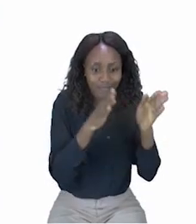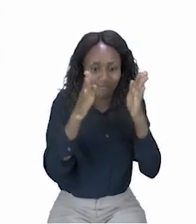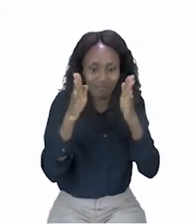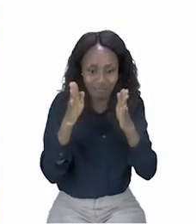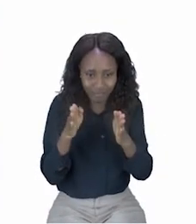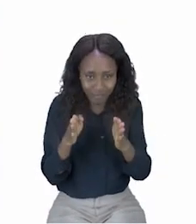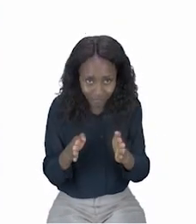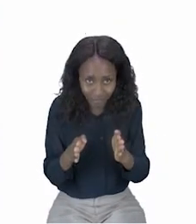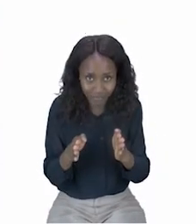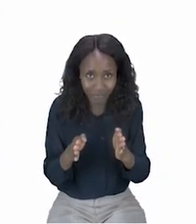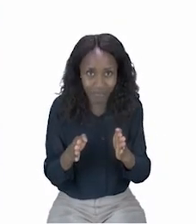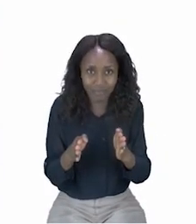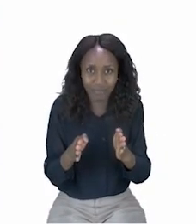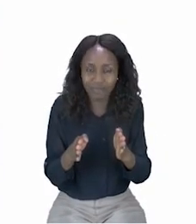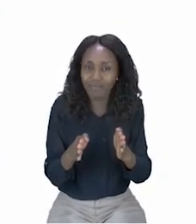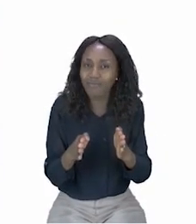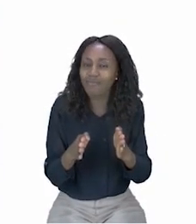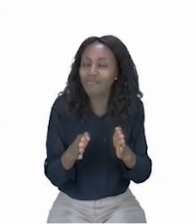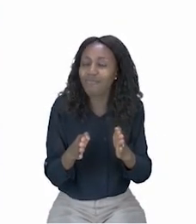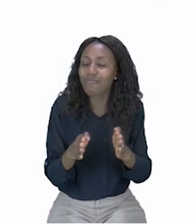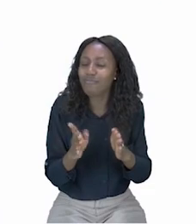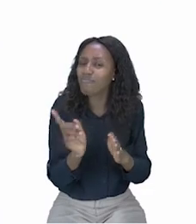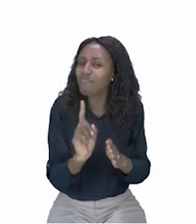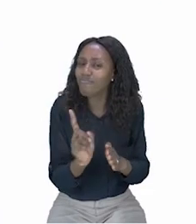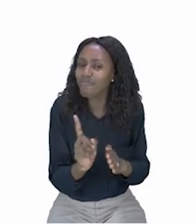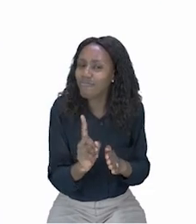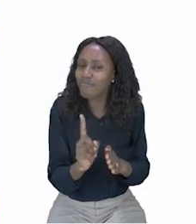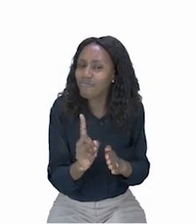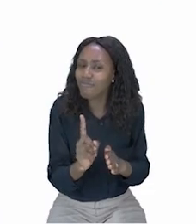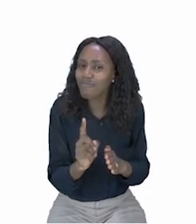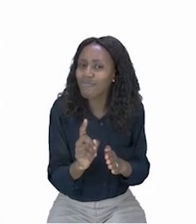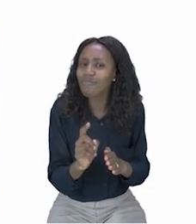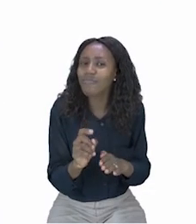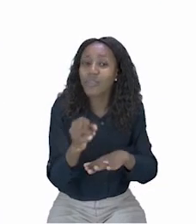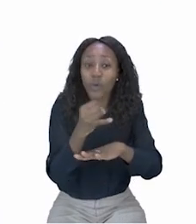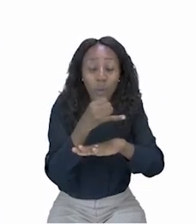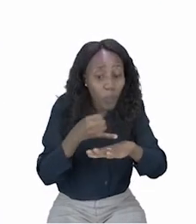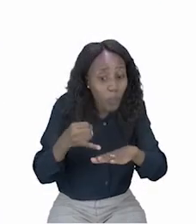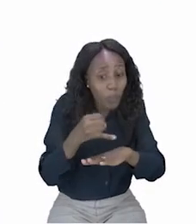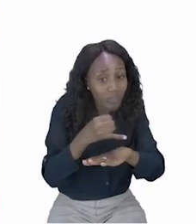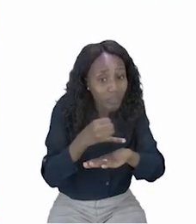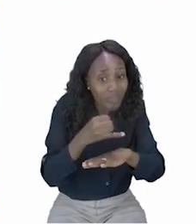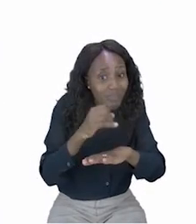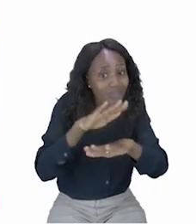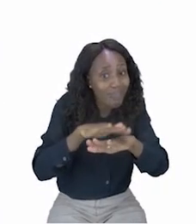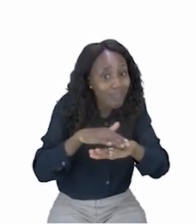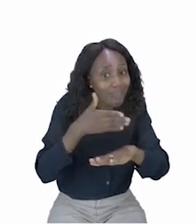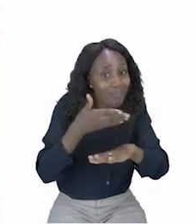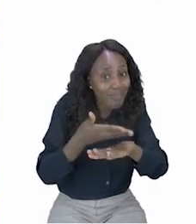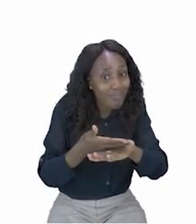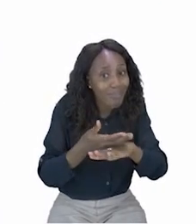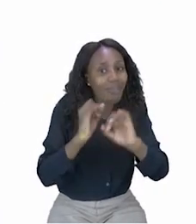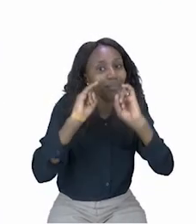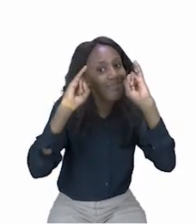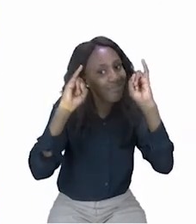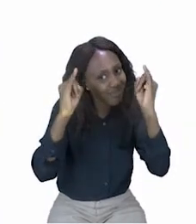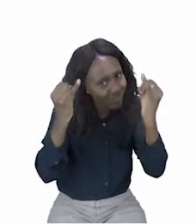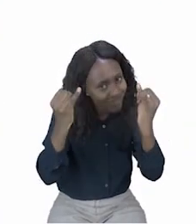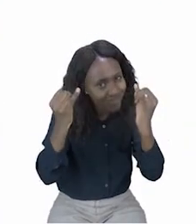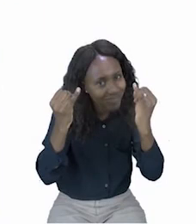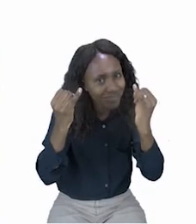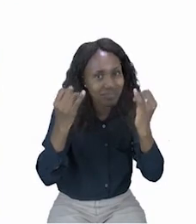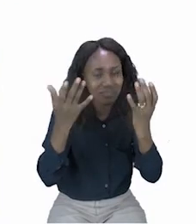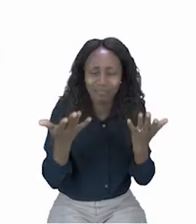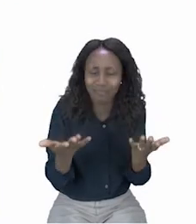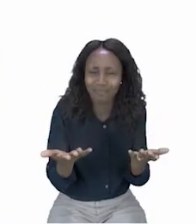next naming word. It can be a place. For example, a city. Now, a